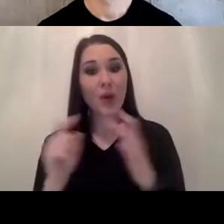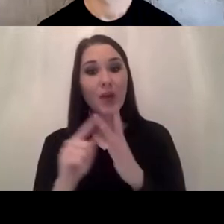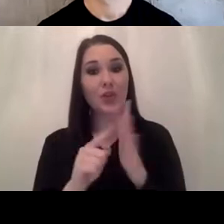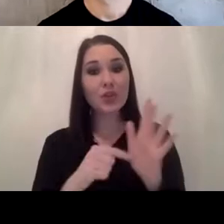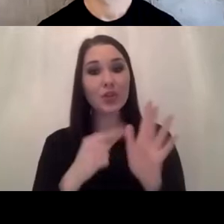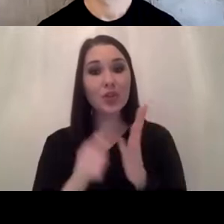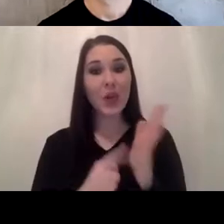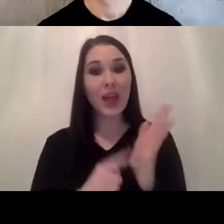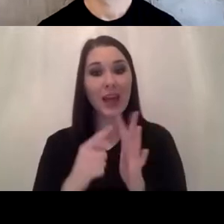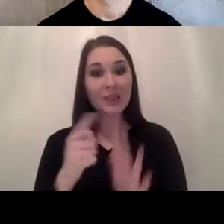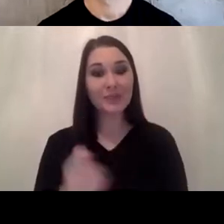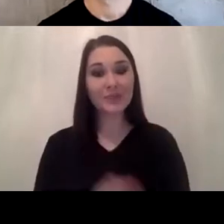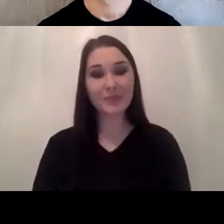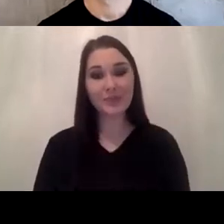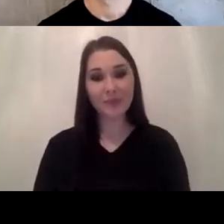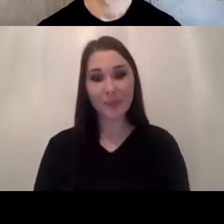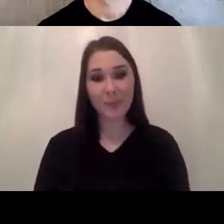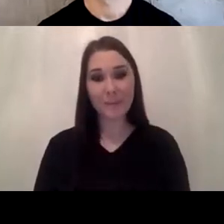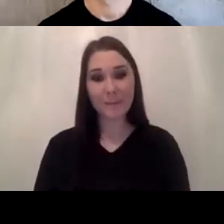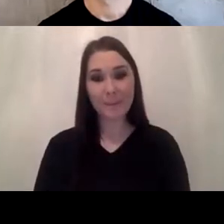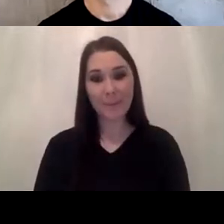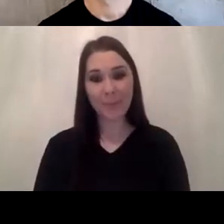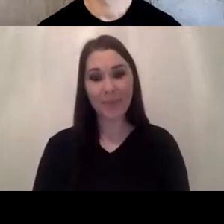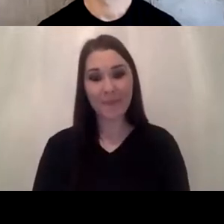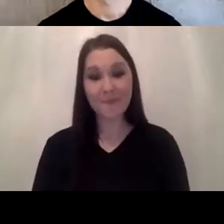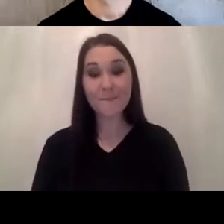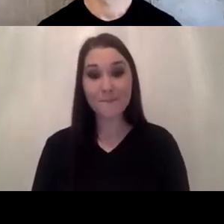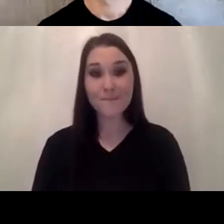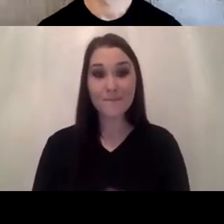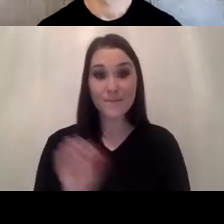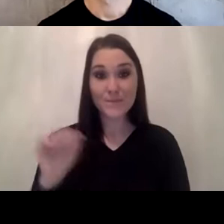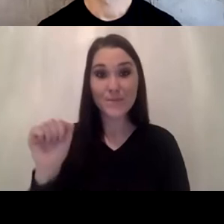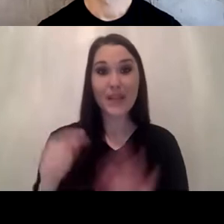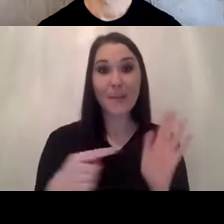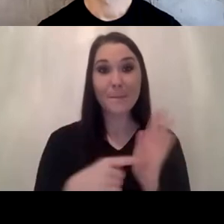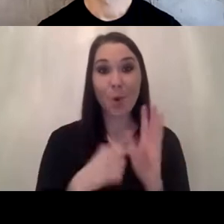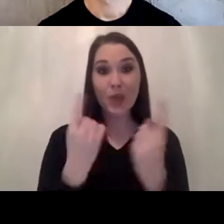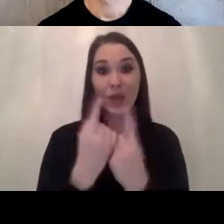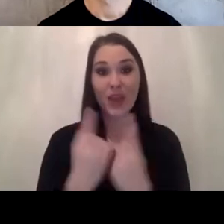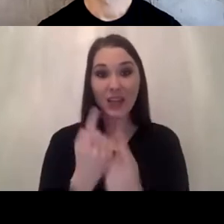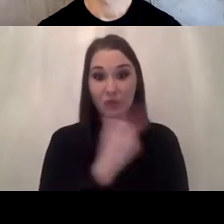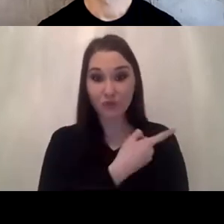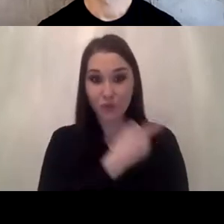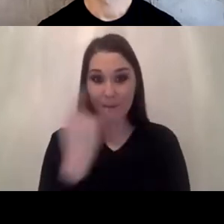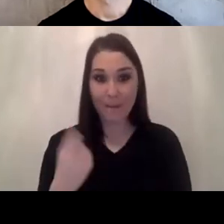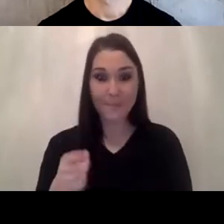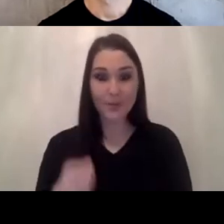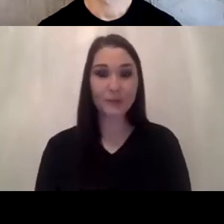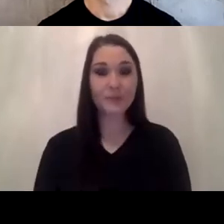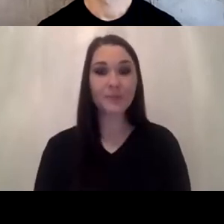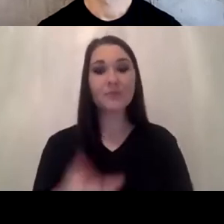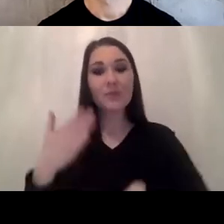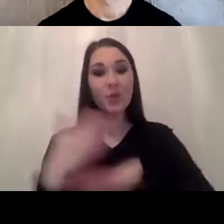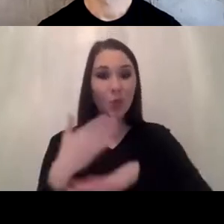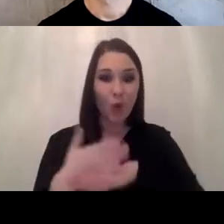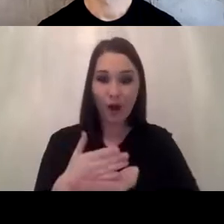possible. Hi, yeah. I think the important thing is to remember there's a couple of things. Yes, all the work to do, and there's all that